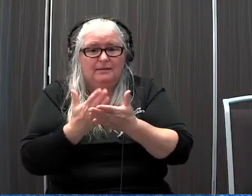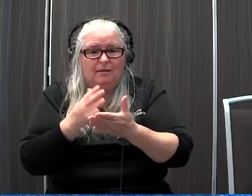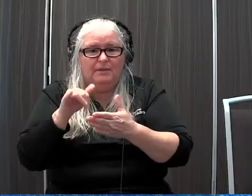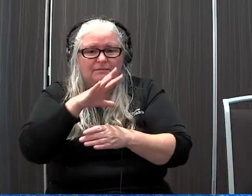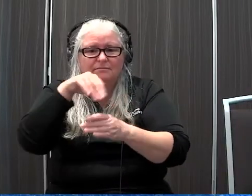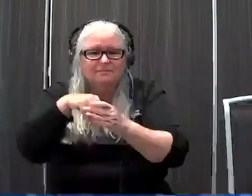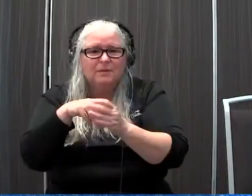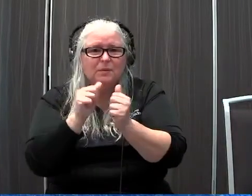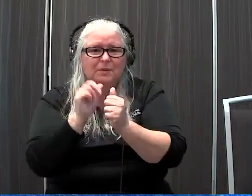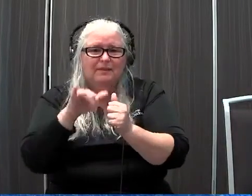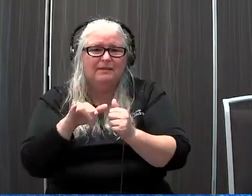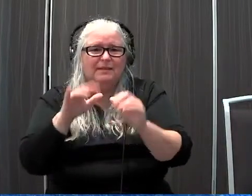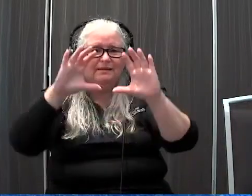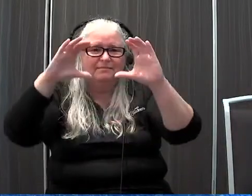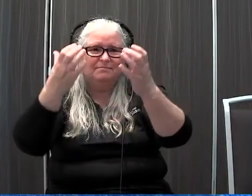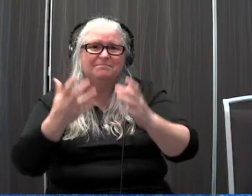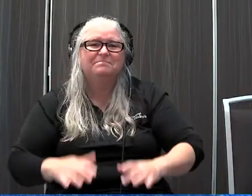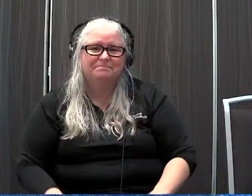If I can get my slide back up, thank you.